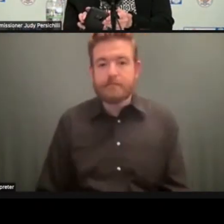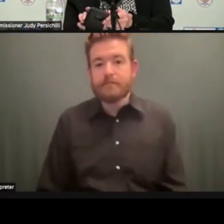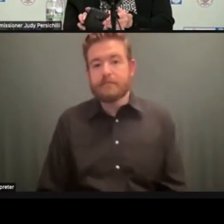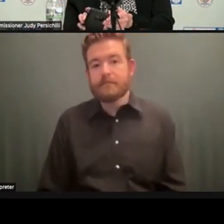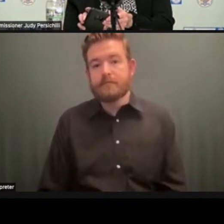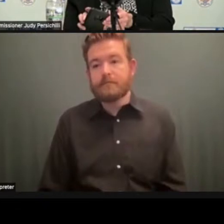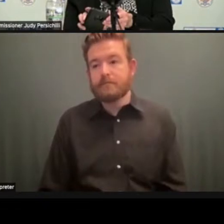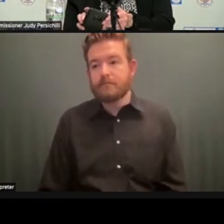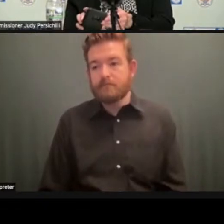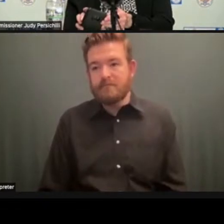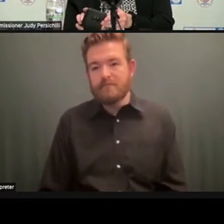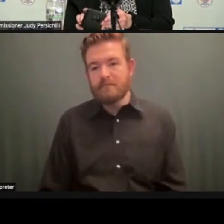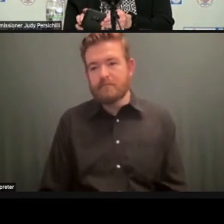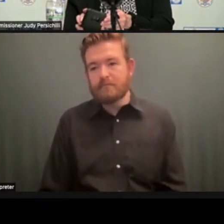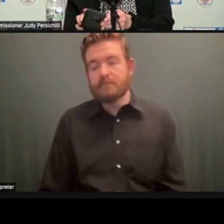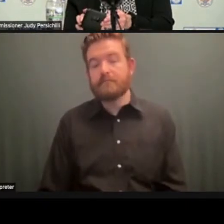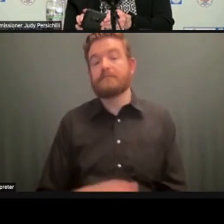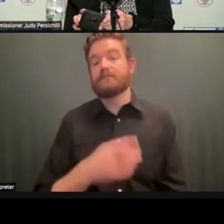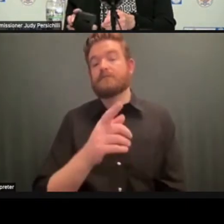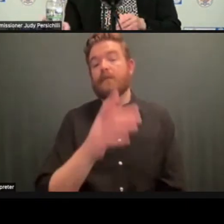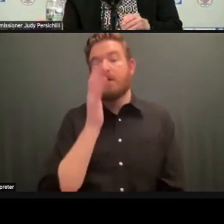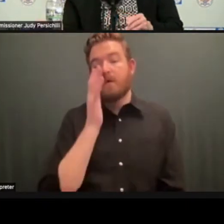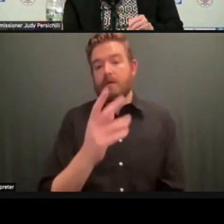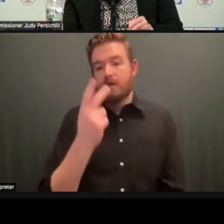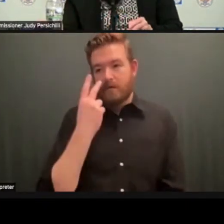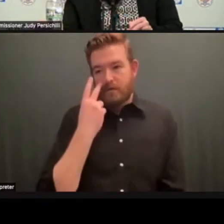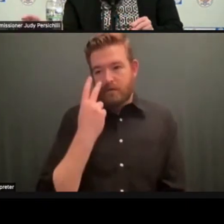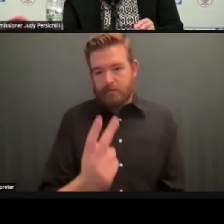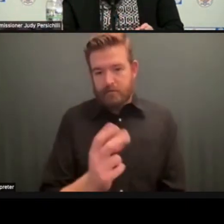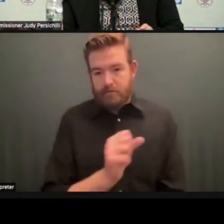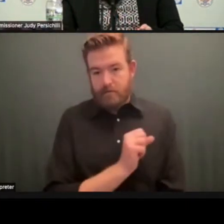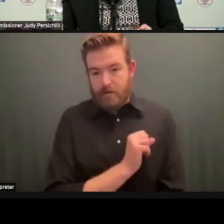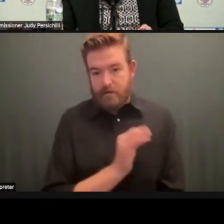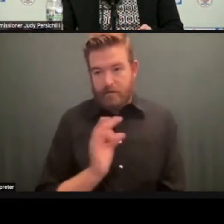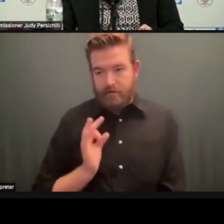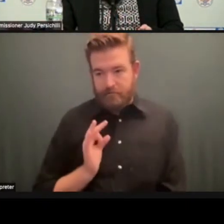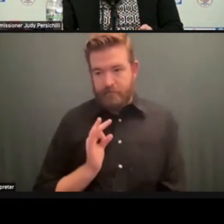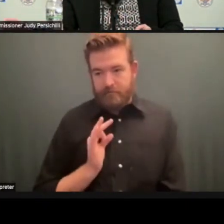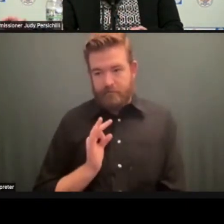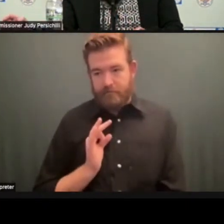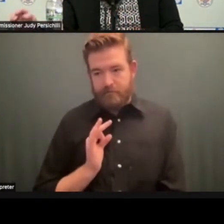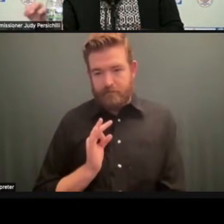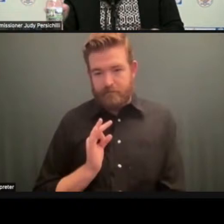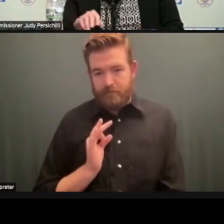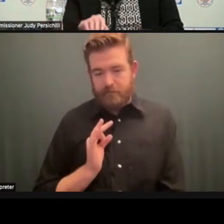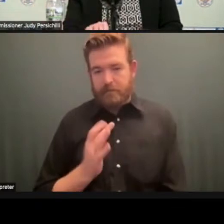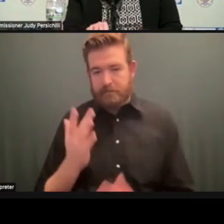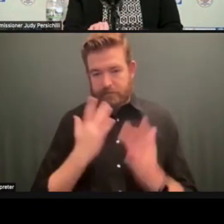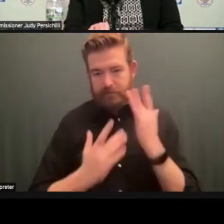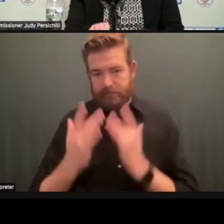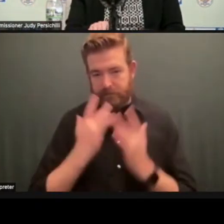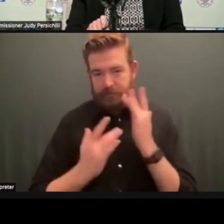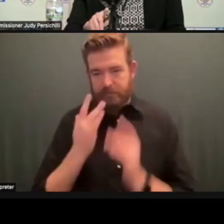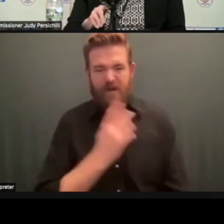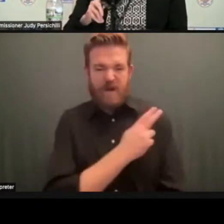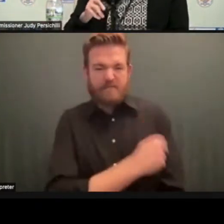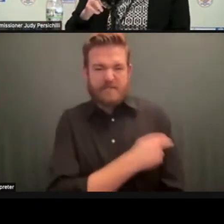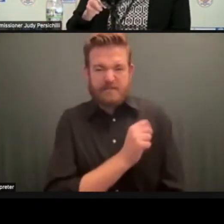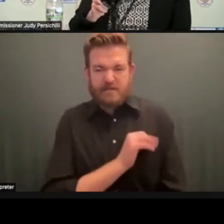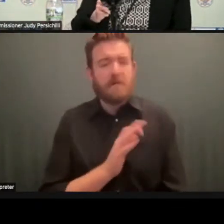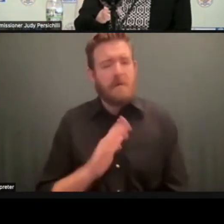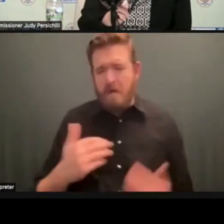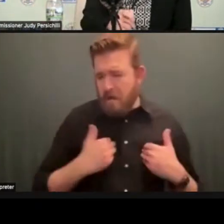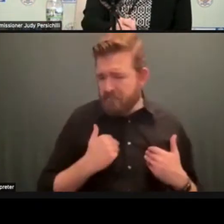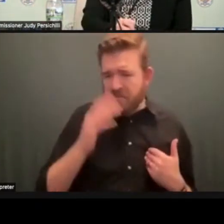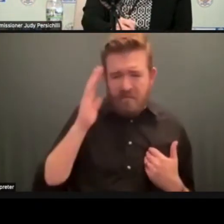see staffing is going to be probably the constraining factor here, as opposed to hard beds or PPE